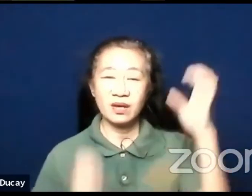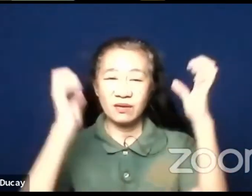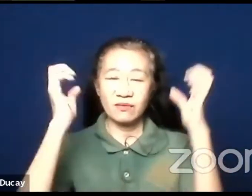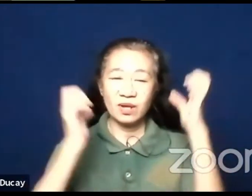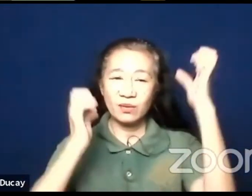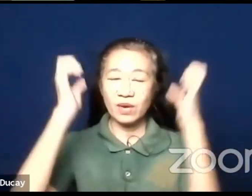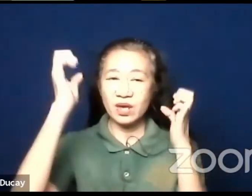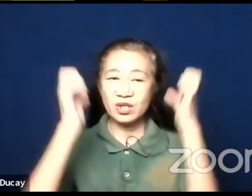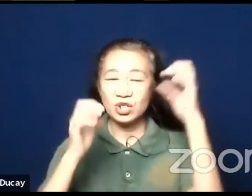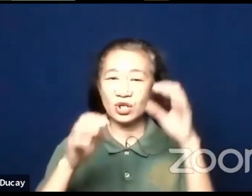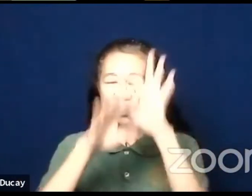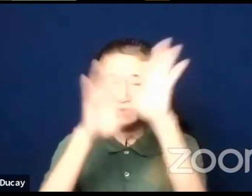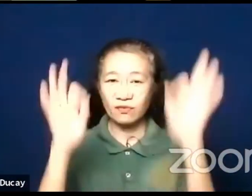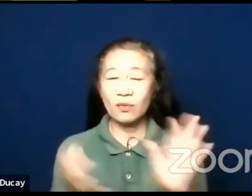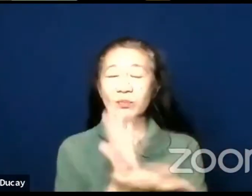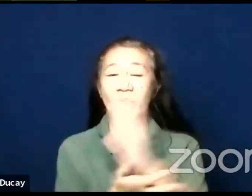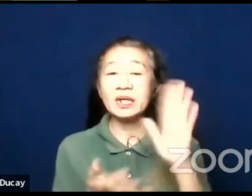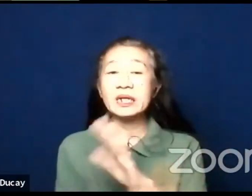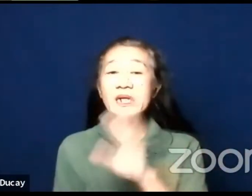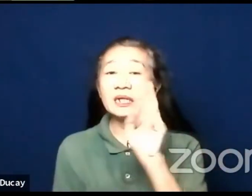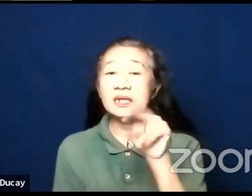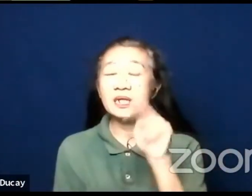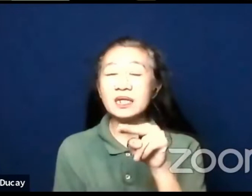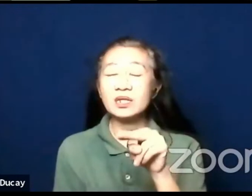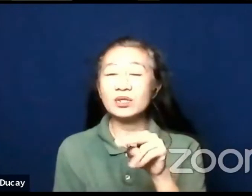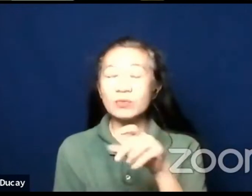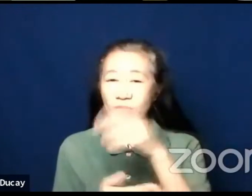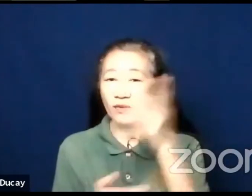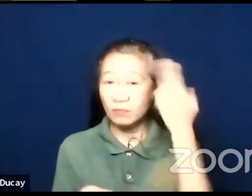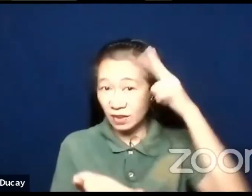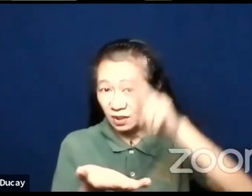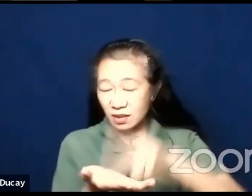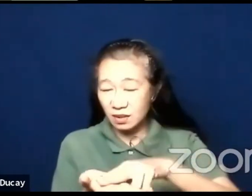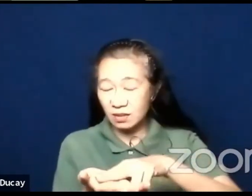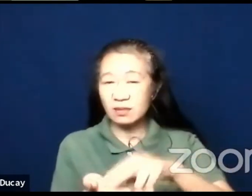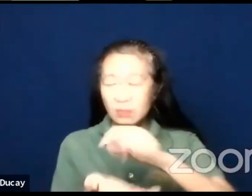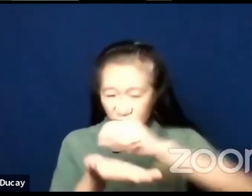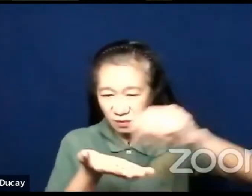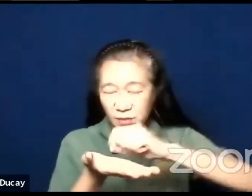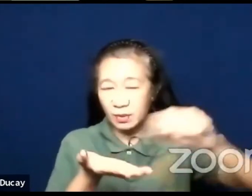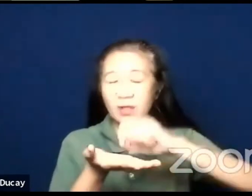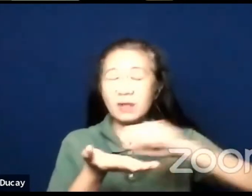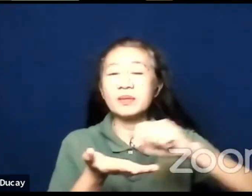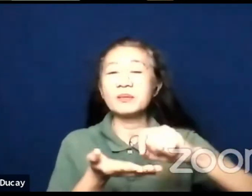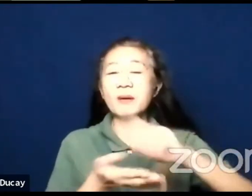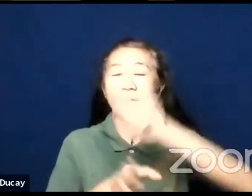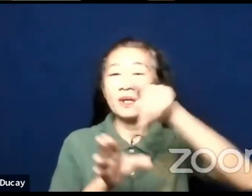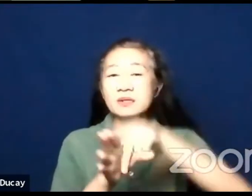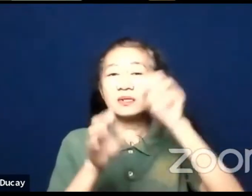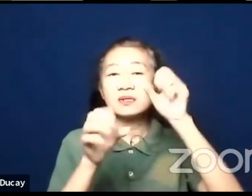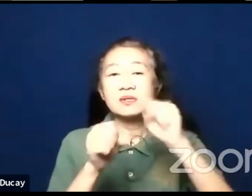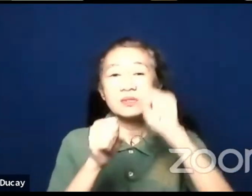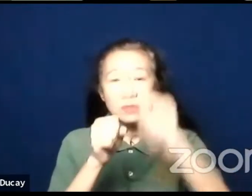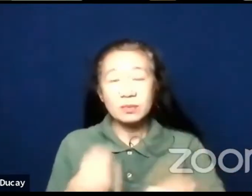no. Kailangan, no, mag-fill up ng evaluation form, no, yung ating mga participants para mabigyan